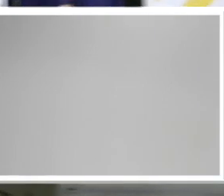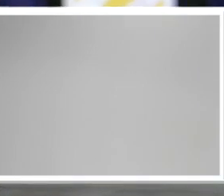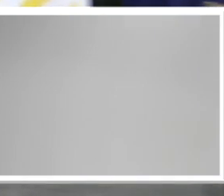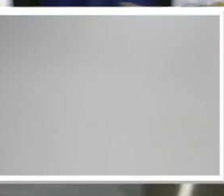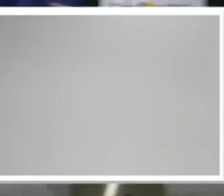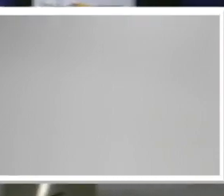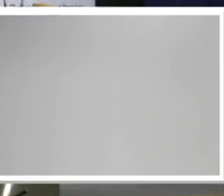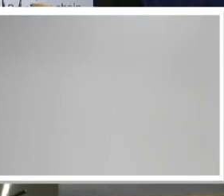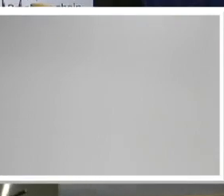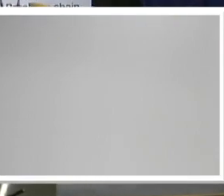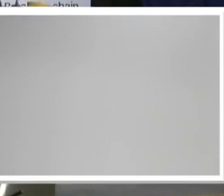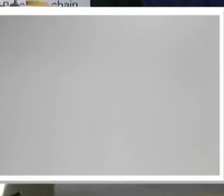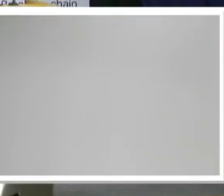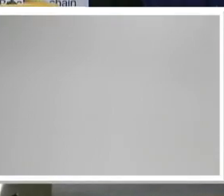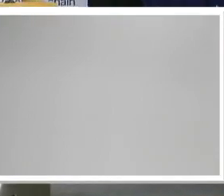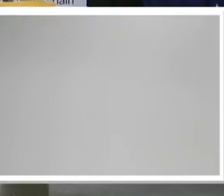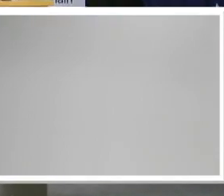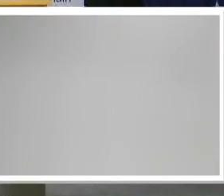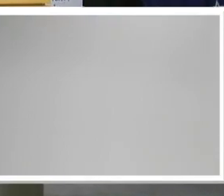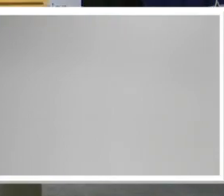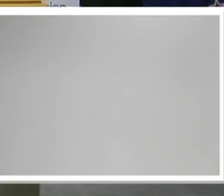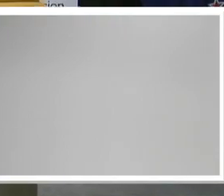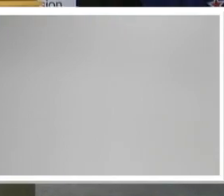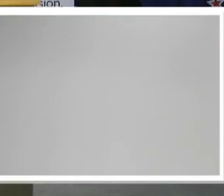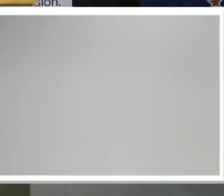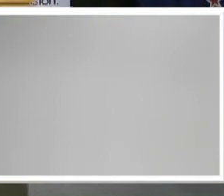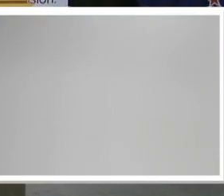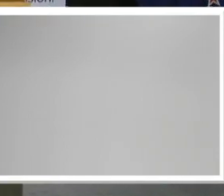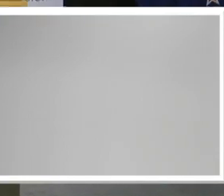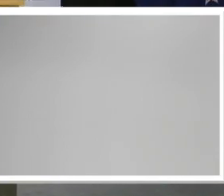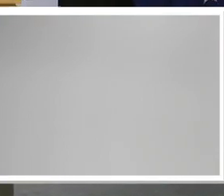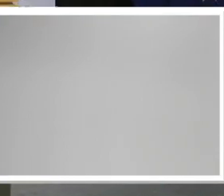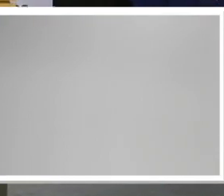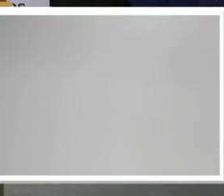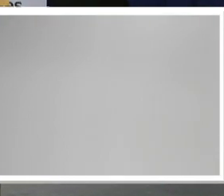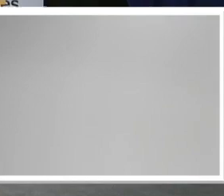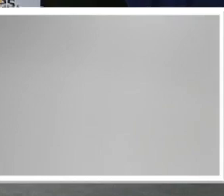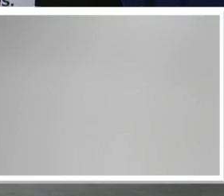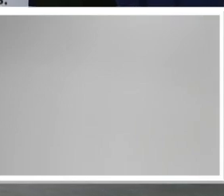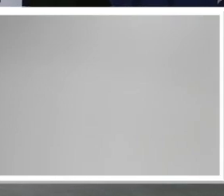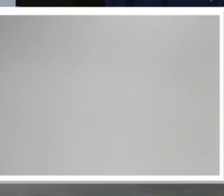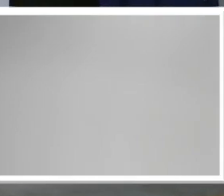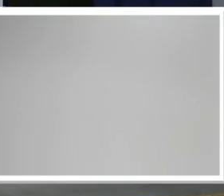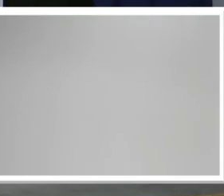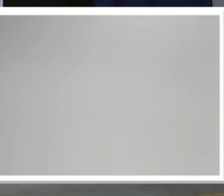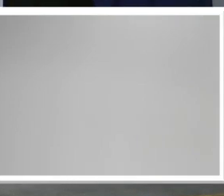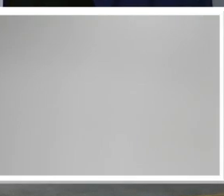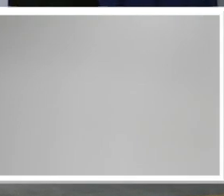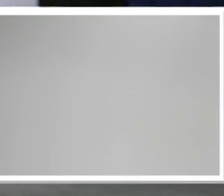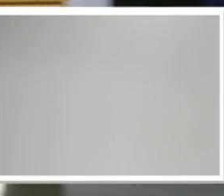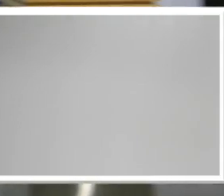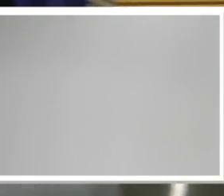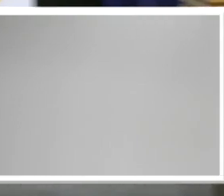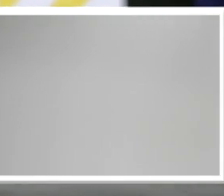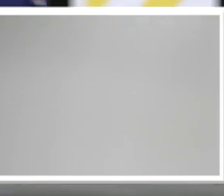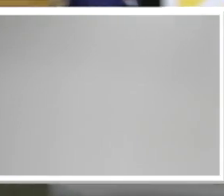Ardern and the Director General of Health, Ashley Bloomfield, shortly after 1. We'll be back tomorrow with interviews and the latest news from Aotearoa and